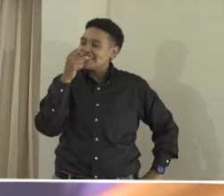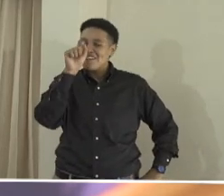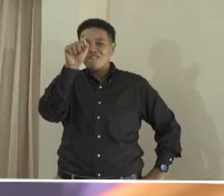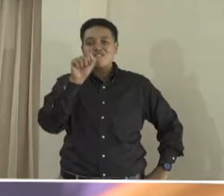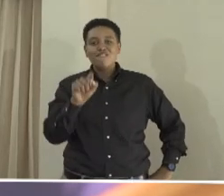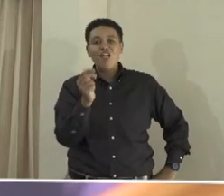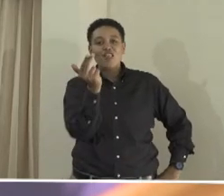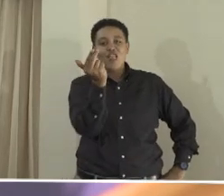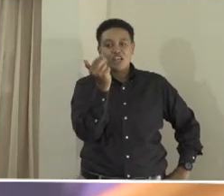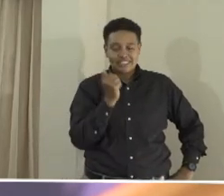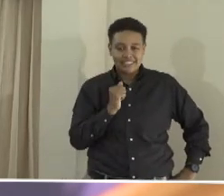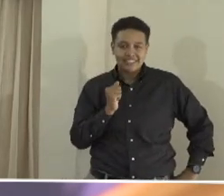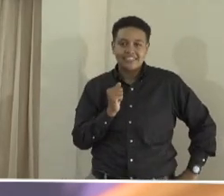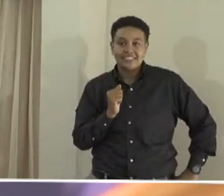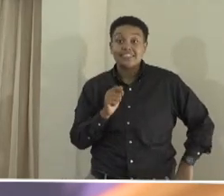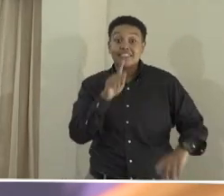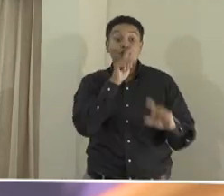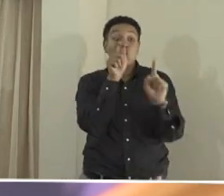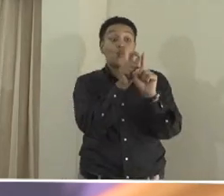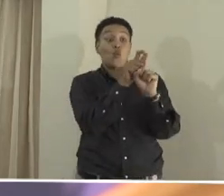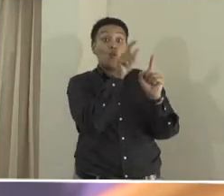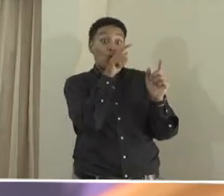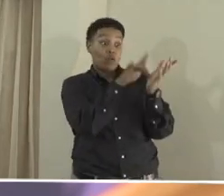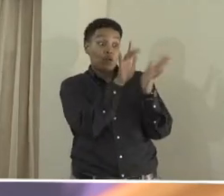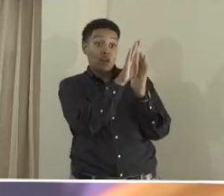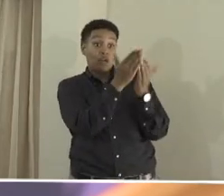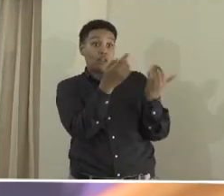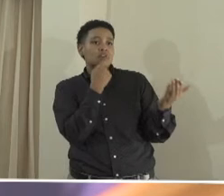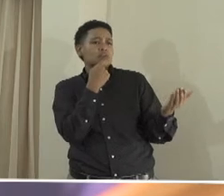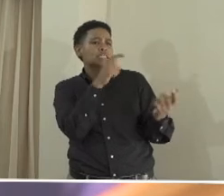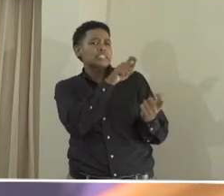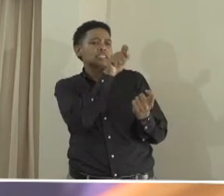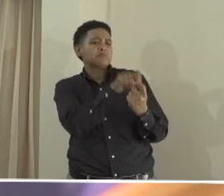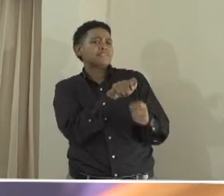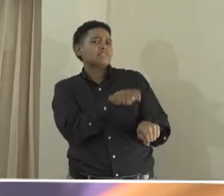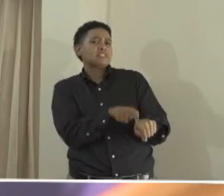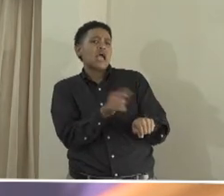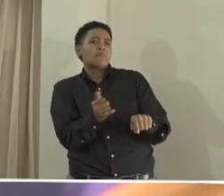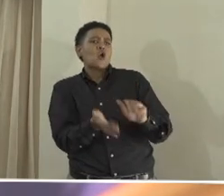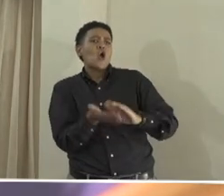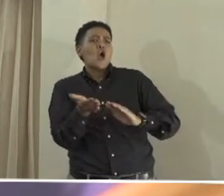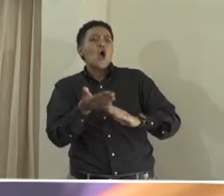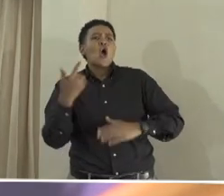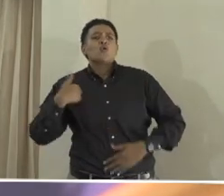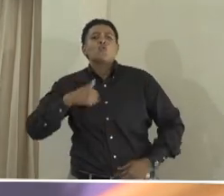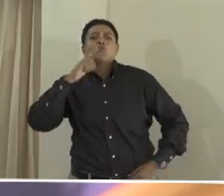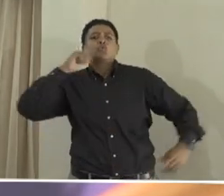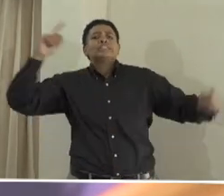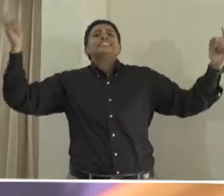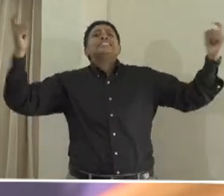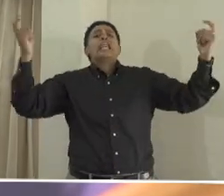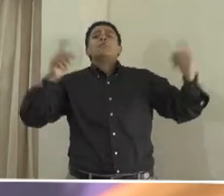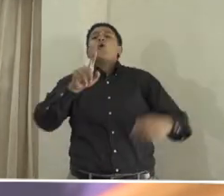verse 13. The word of the Lord to us at this particular time, as we celebrate the